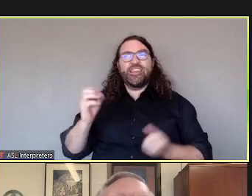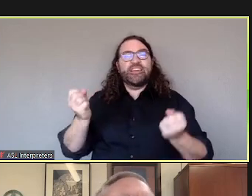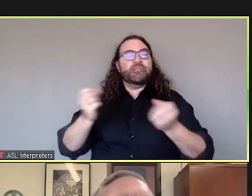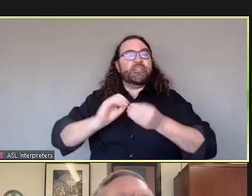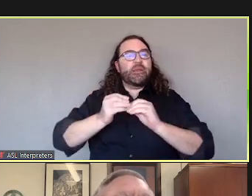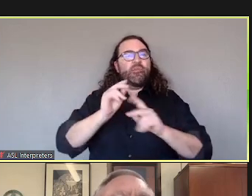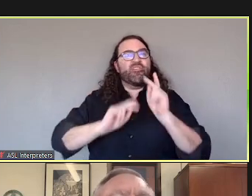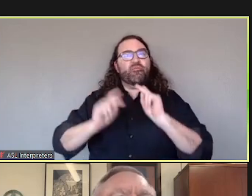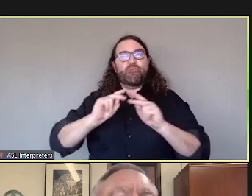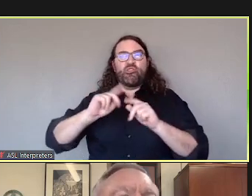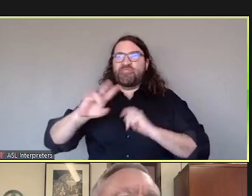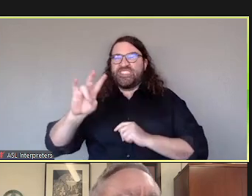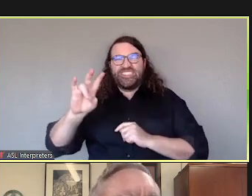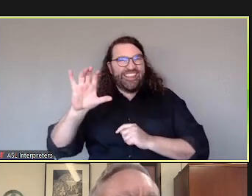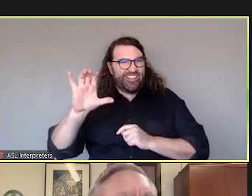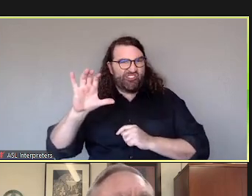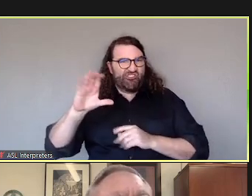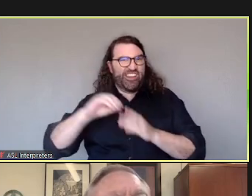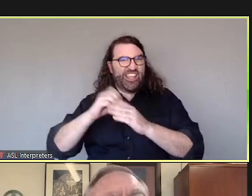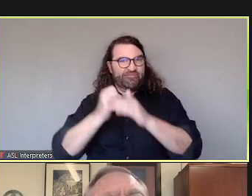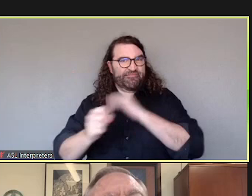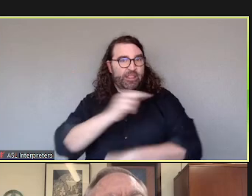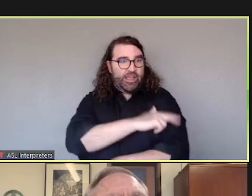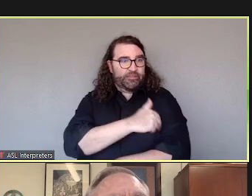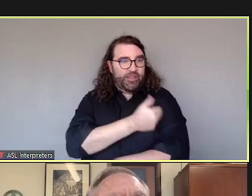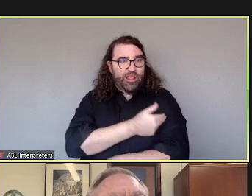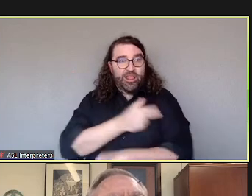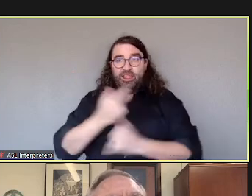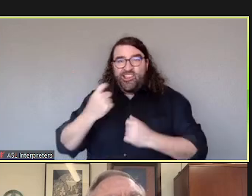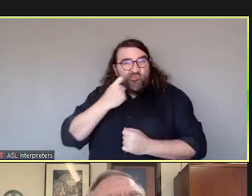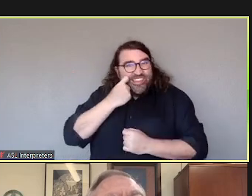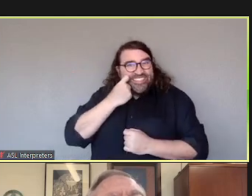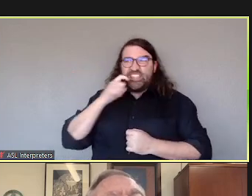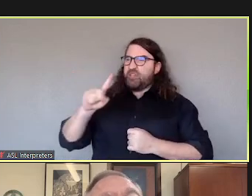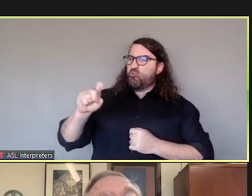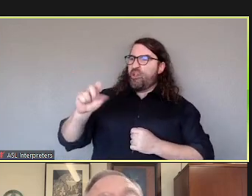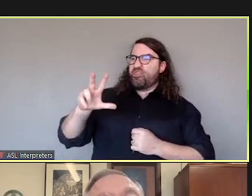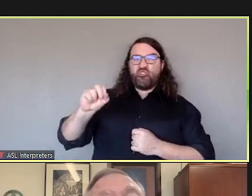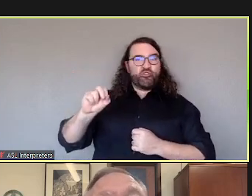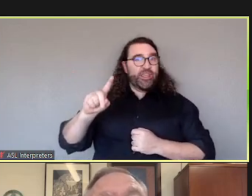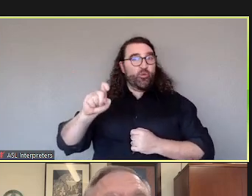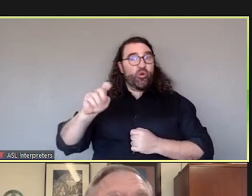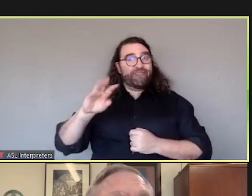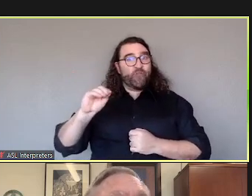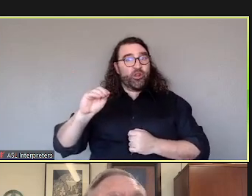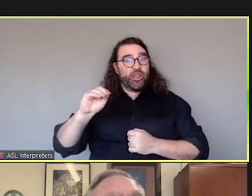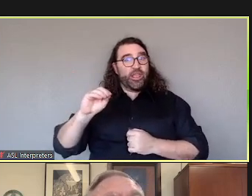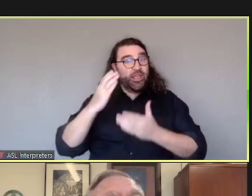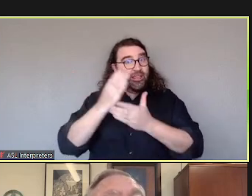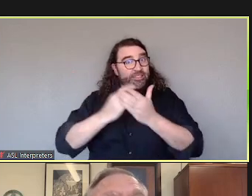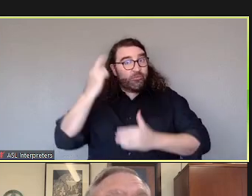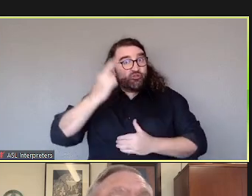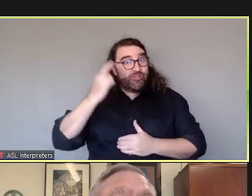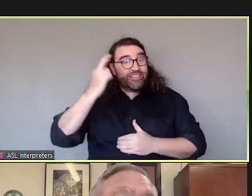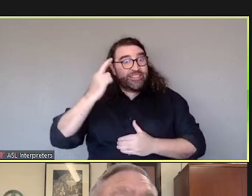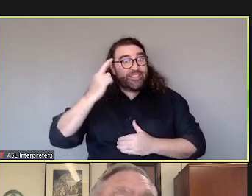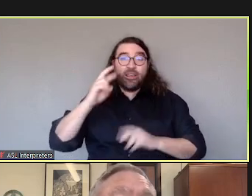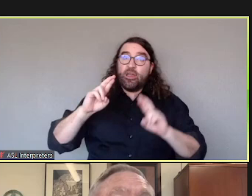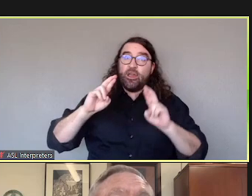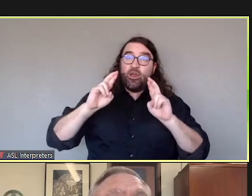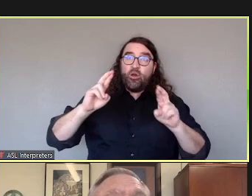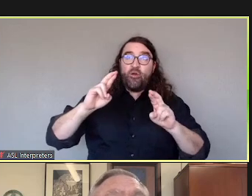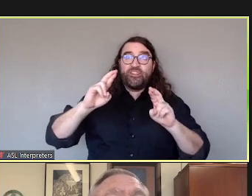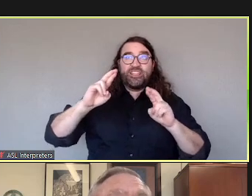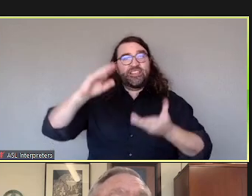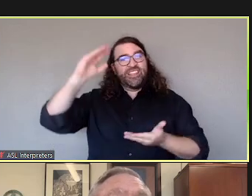running 130 to 140 just most lately. And I attribute some of that to hopefully the virus being